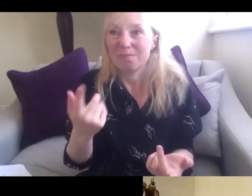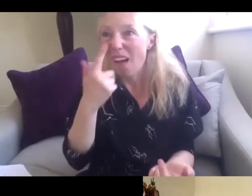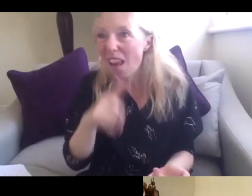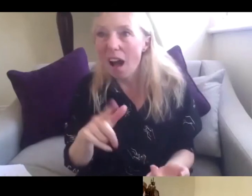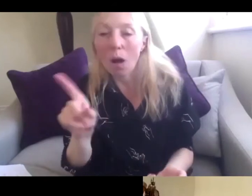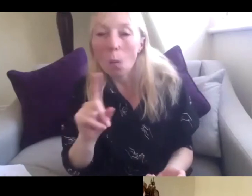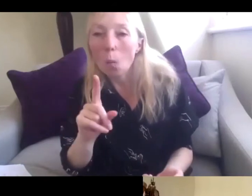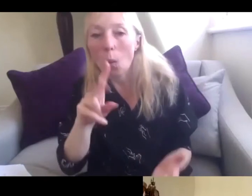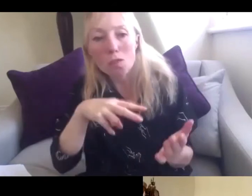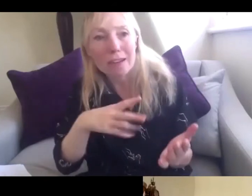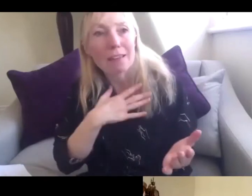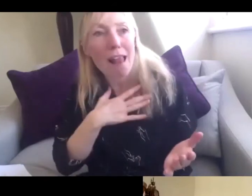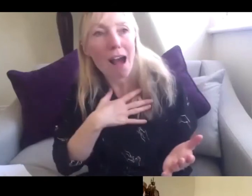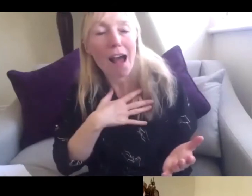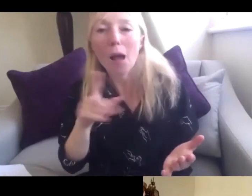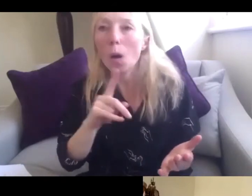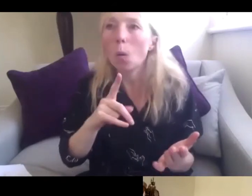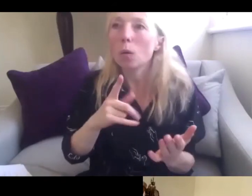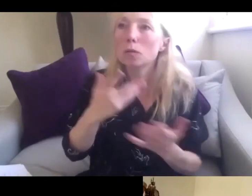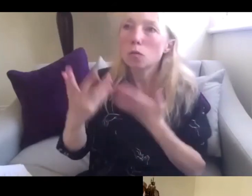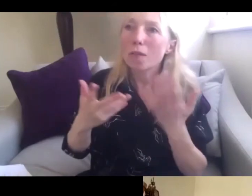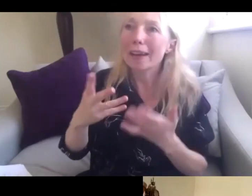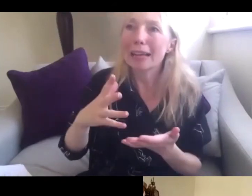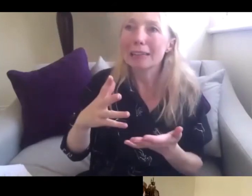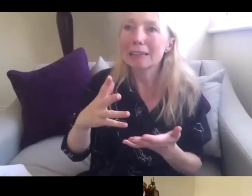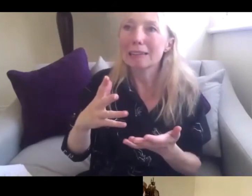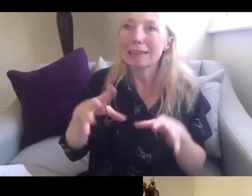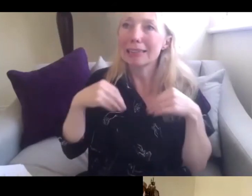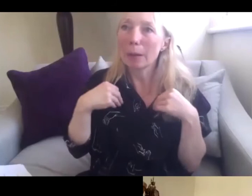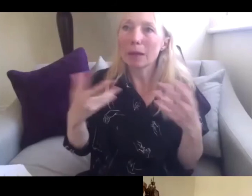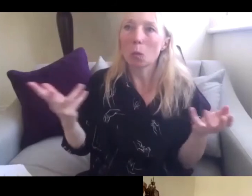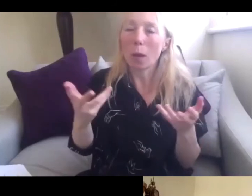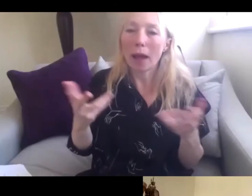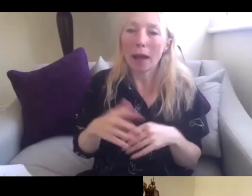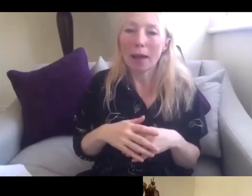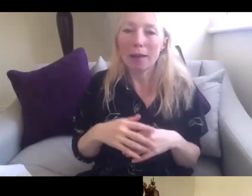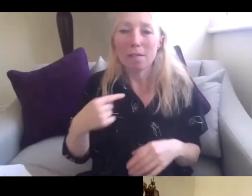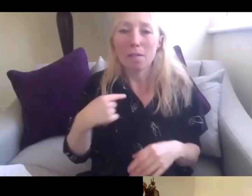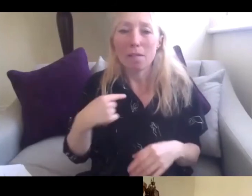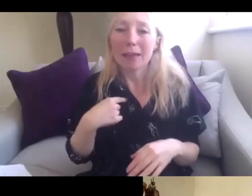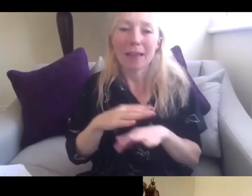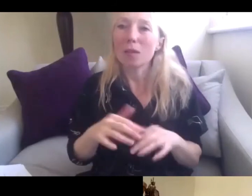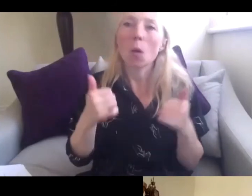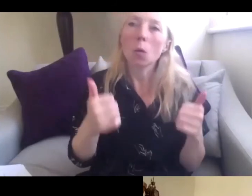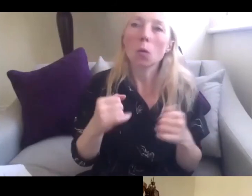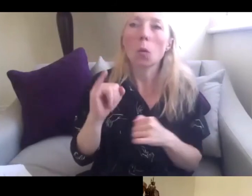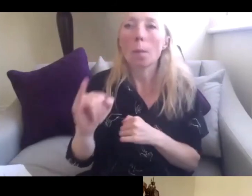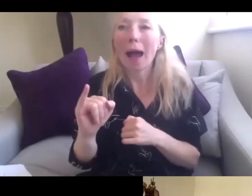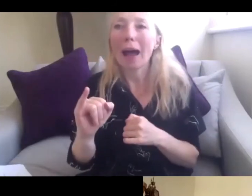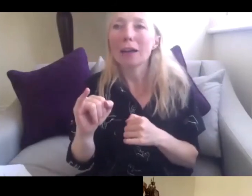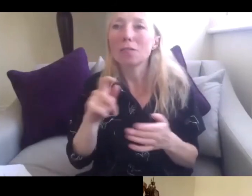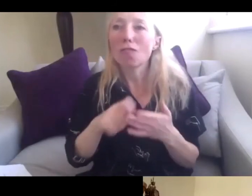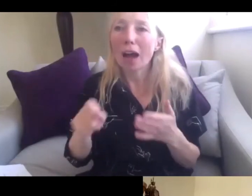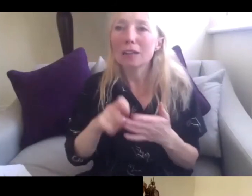what piece gets picked up where. And I think for me, there's no good or bad writers, there's good or bad pieces. And I think